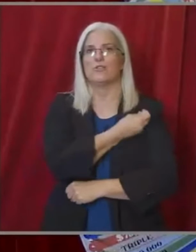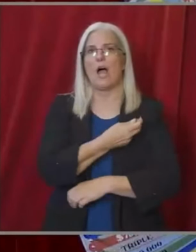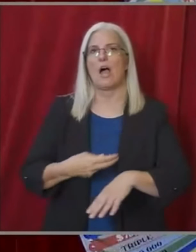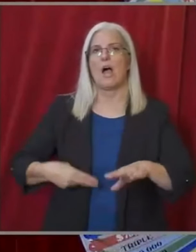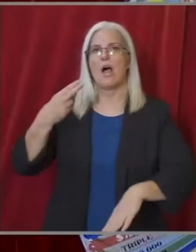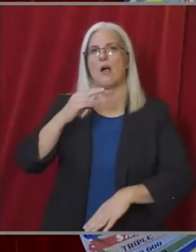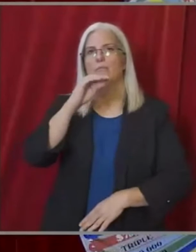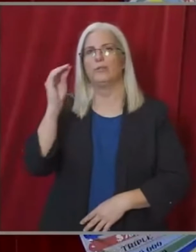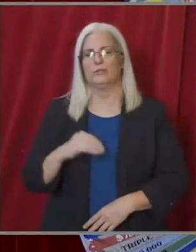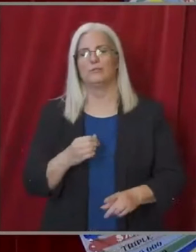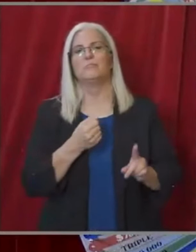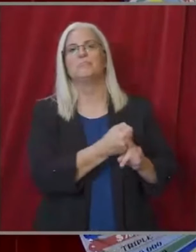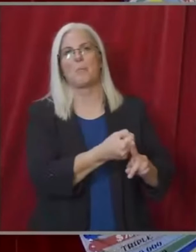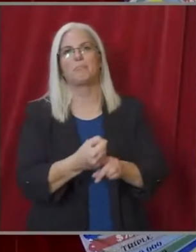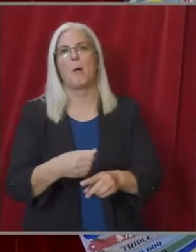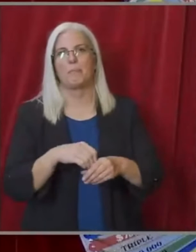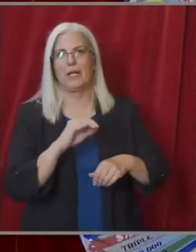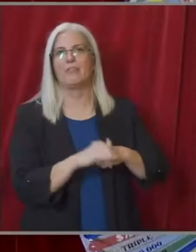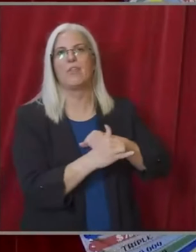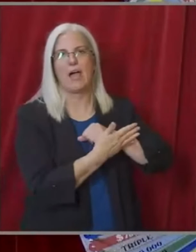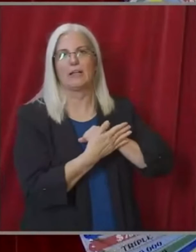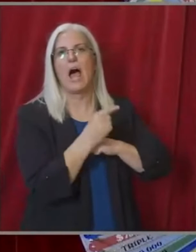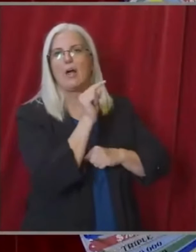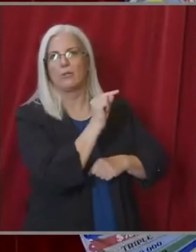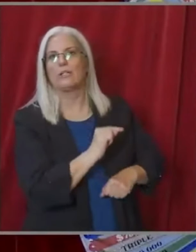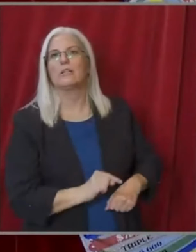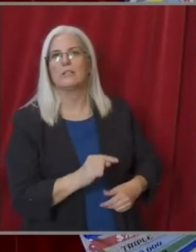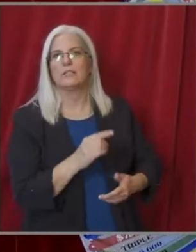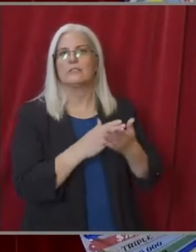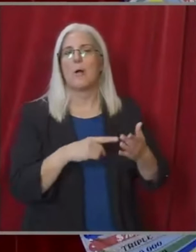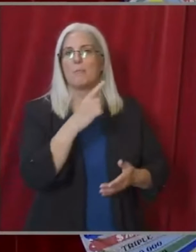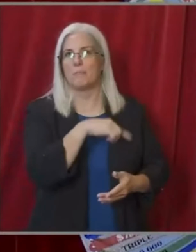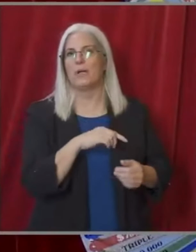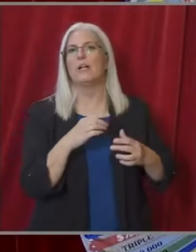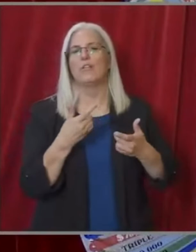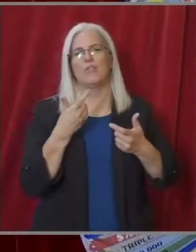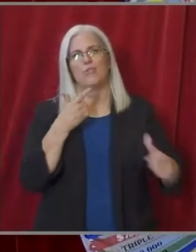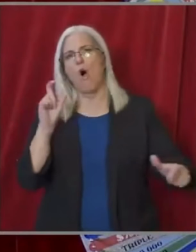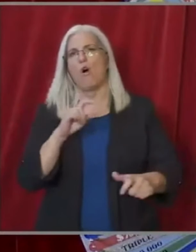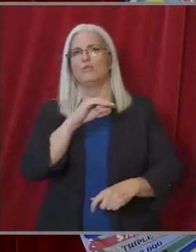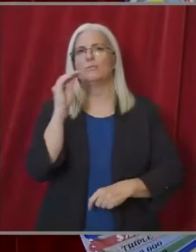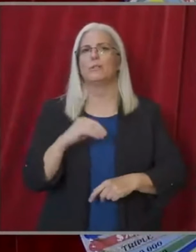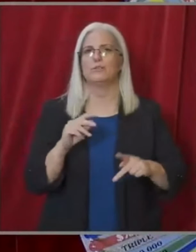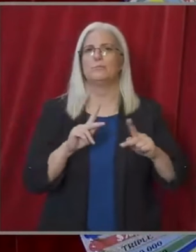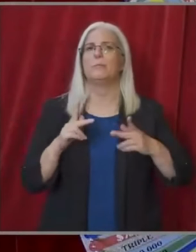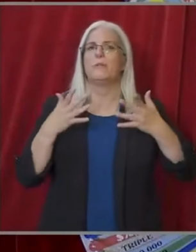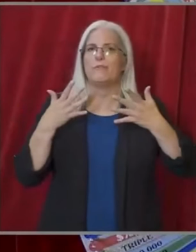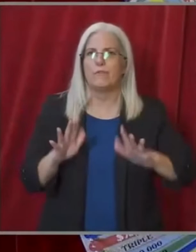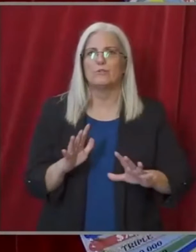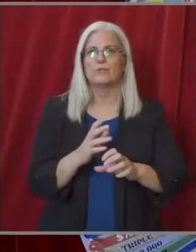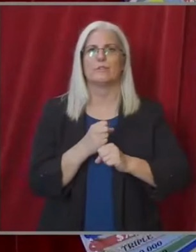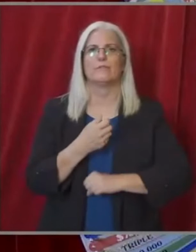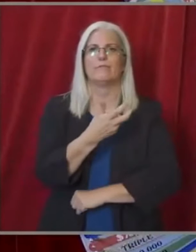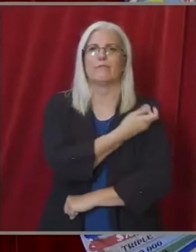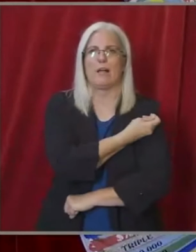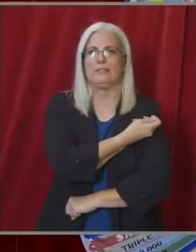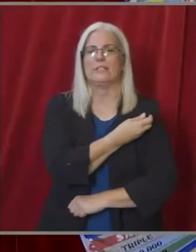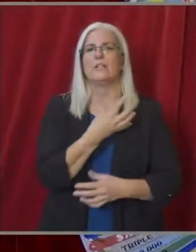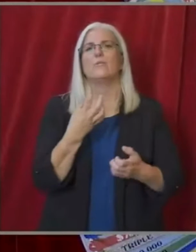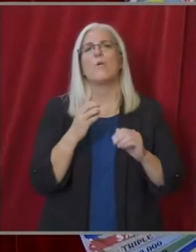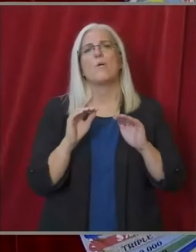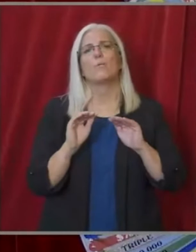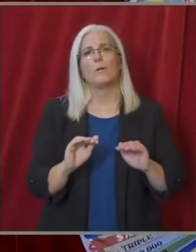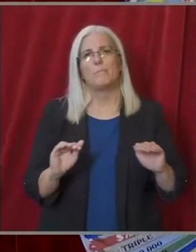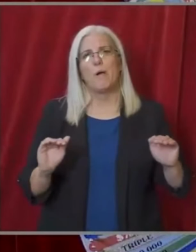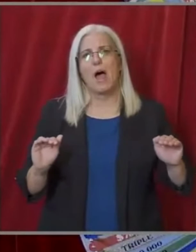the case, as you see. Some of these counties do have a larger percentage of the population that are getting vaccinated. And it's another reminder of the importance of